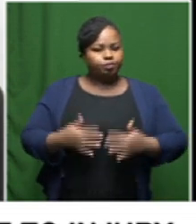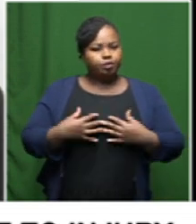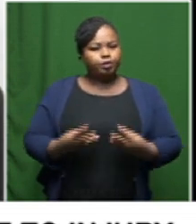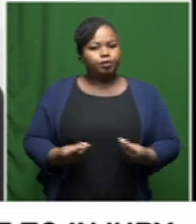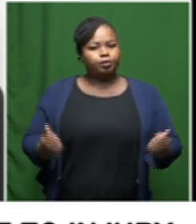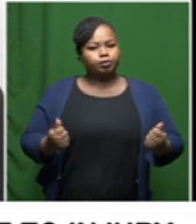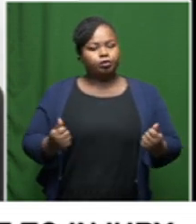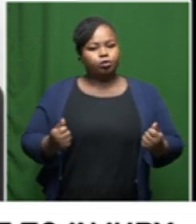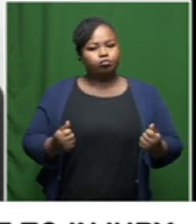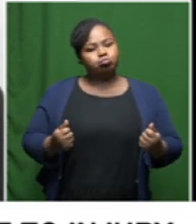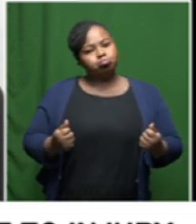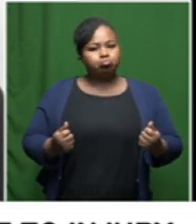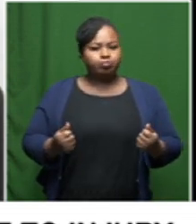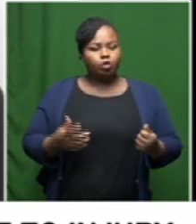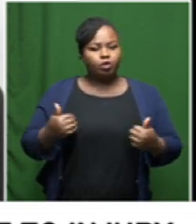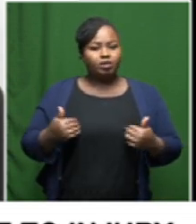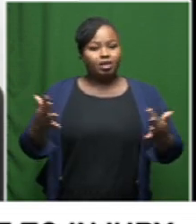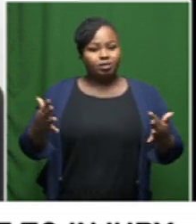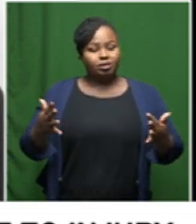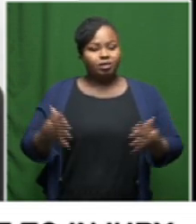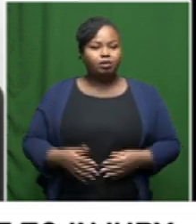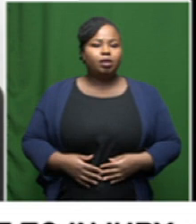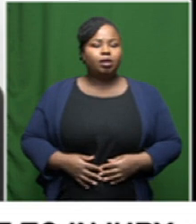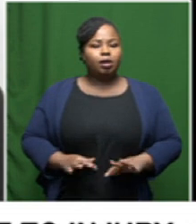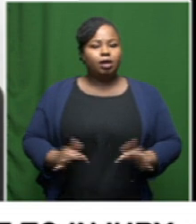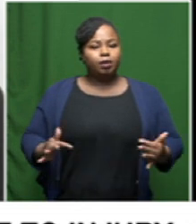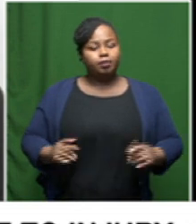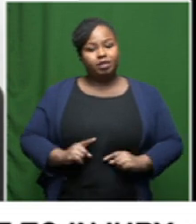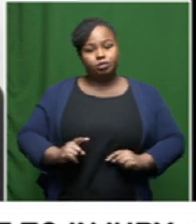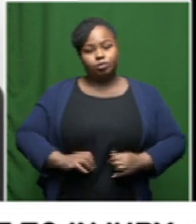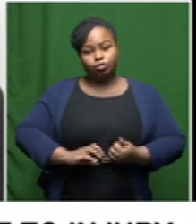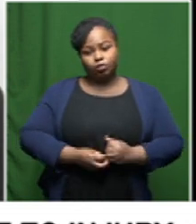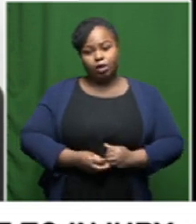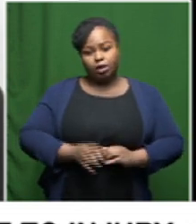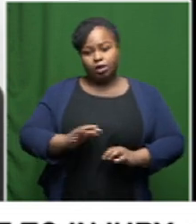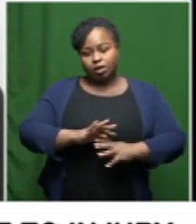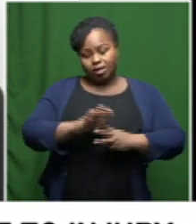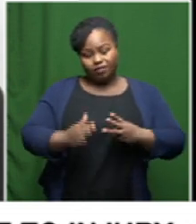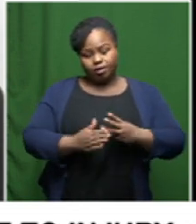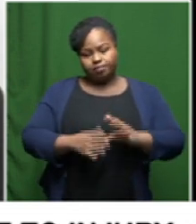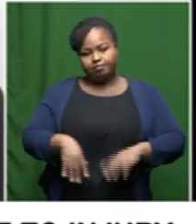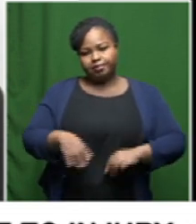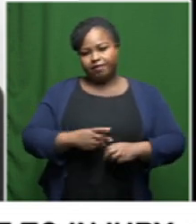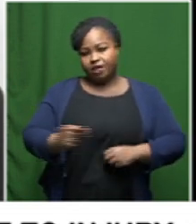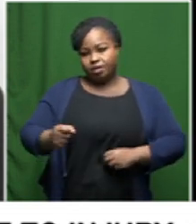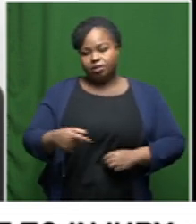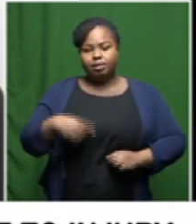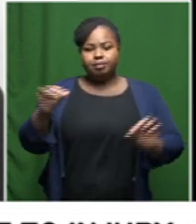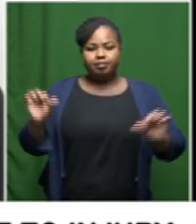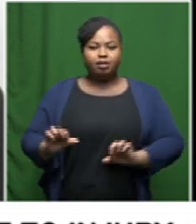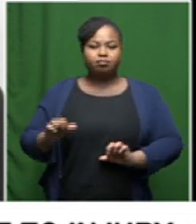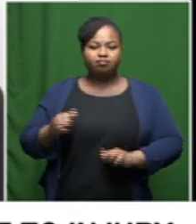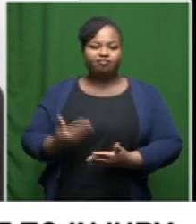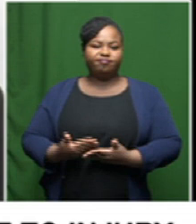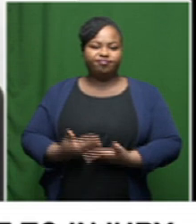program will be in place for her, but the quicker we achieve those milestones, the sooner she'll be